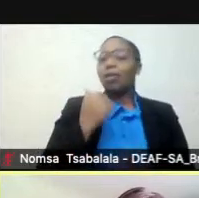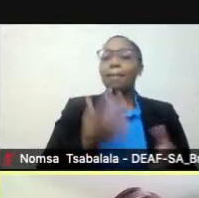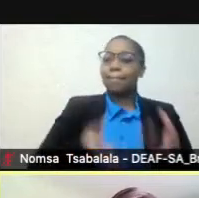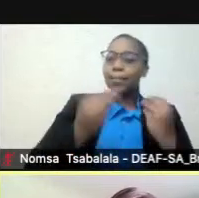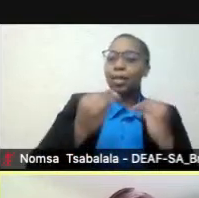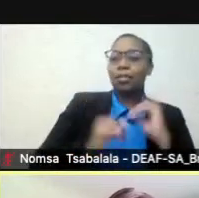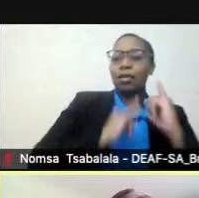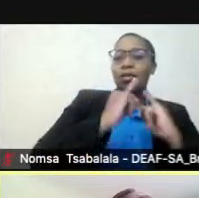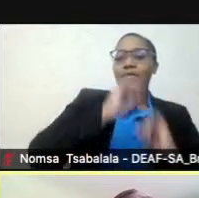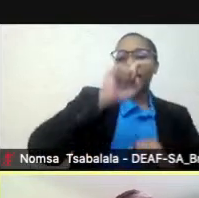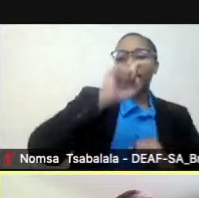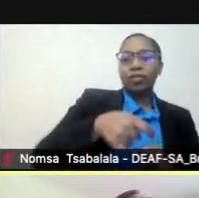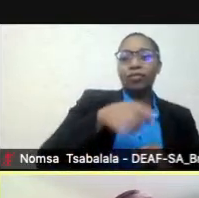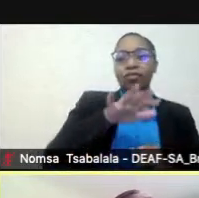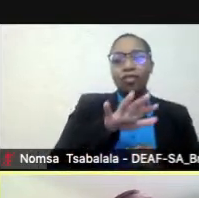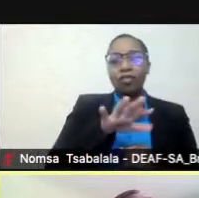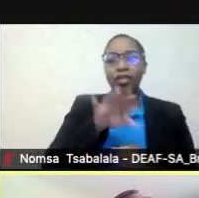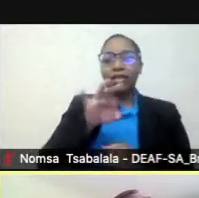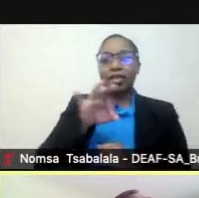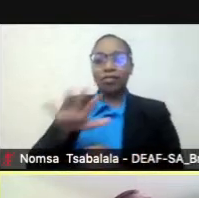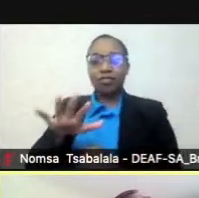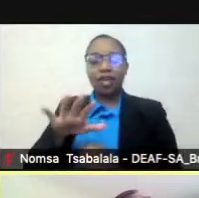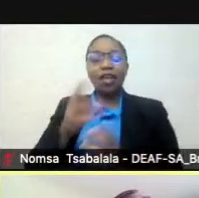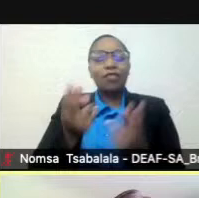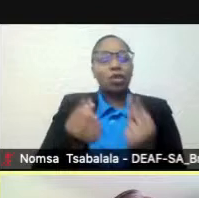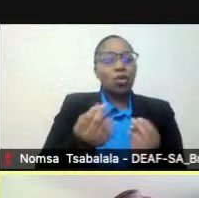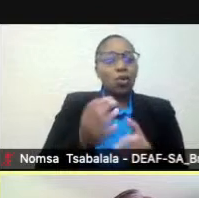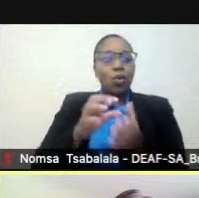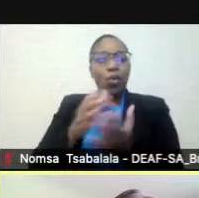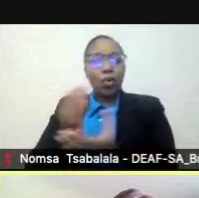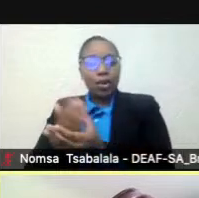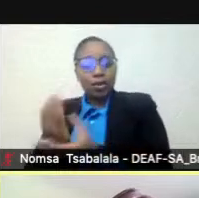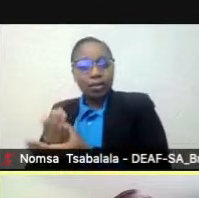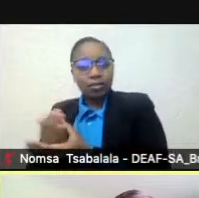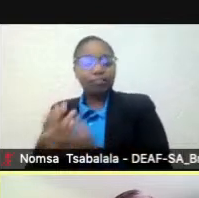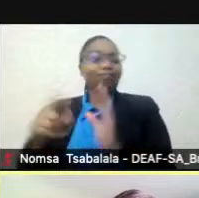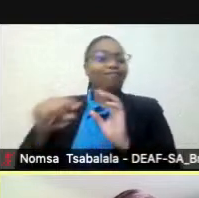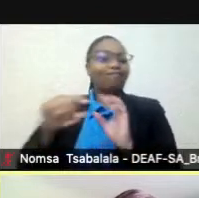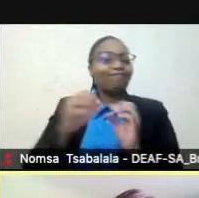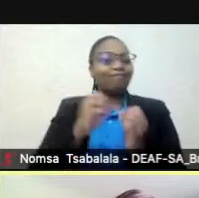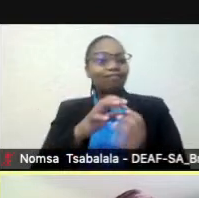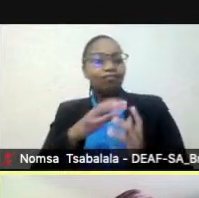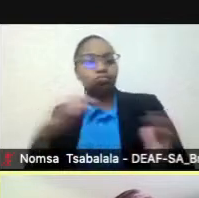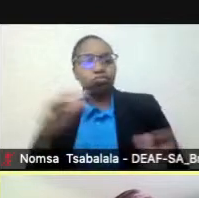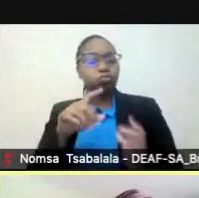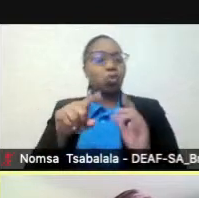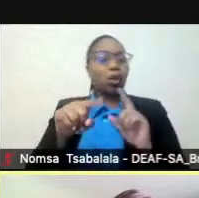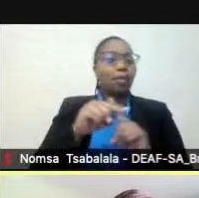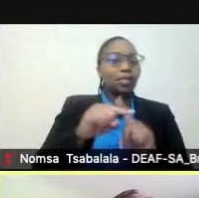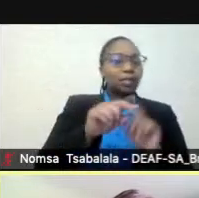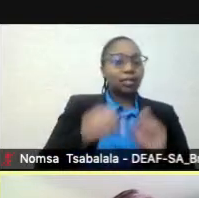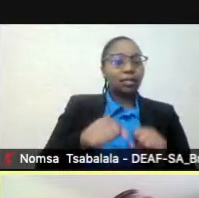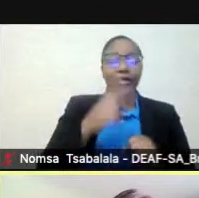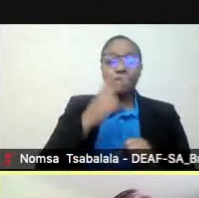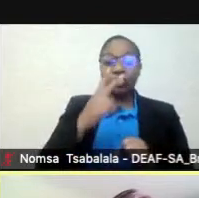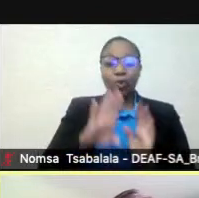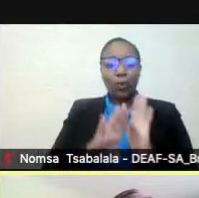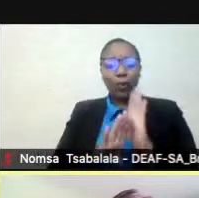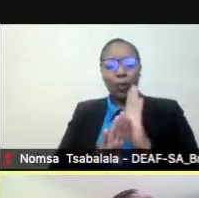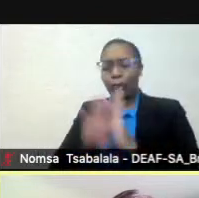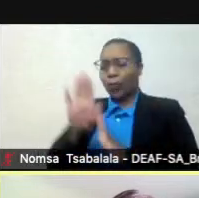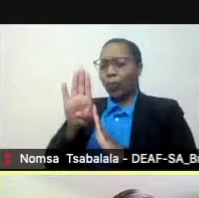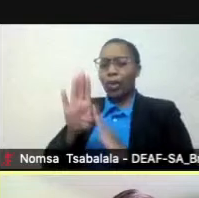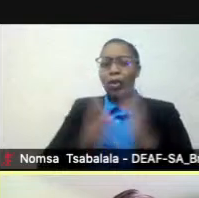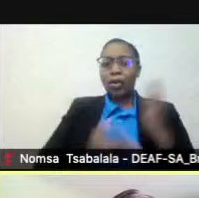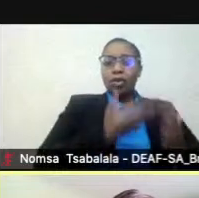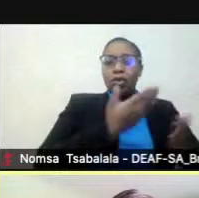11,535 new cases. And I think if you just have a look at the slope of this increase compared to the previous waves, you can see that